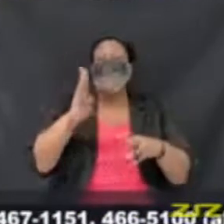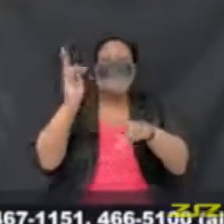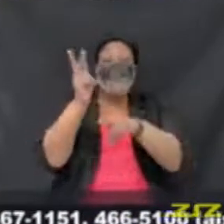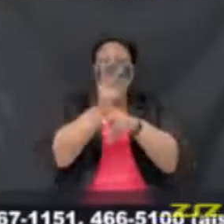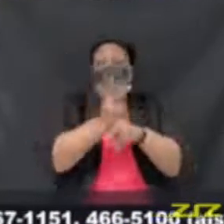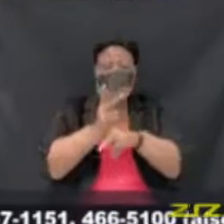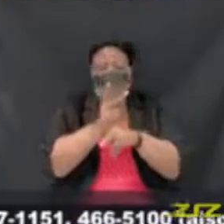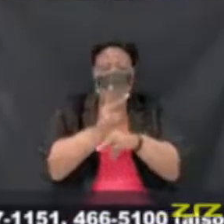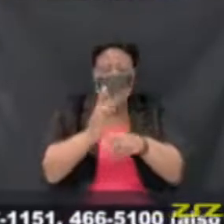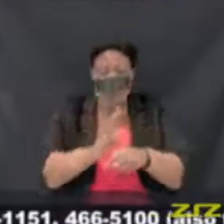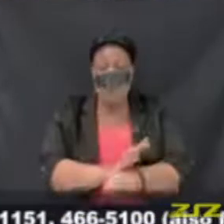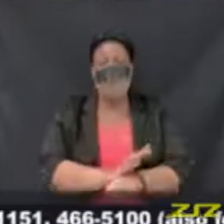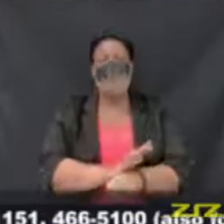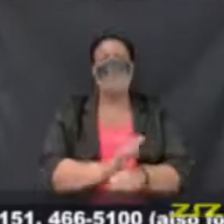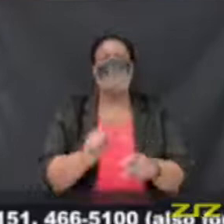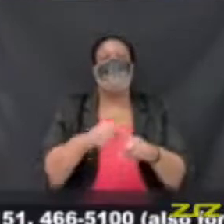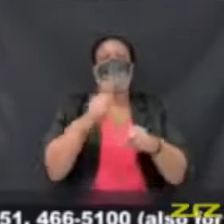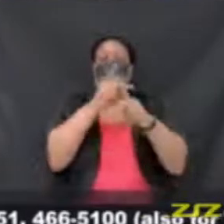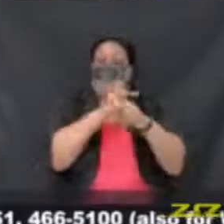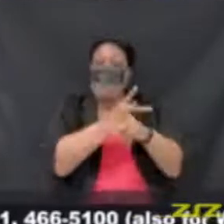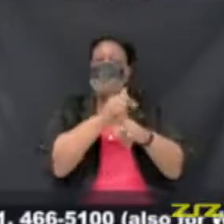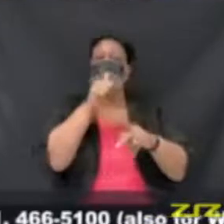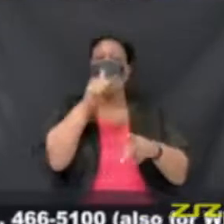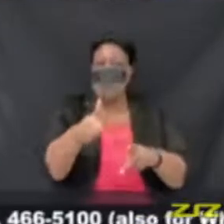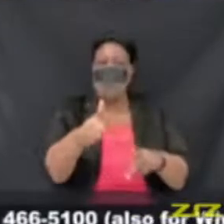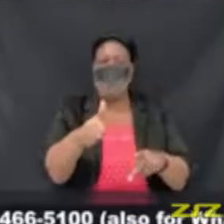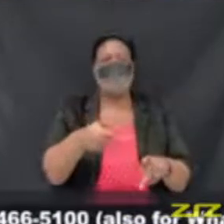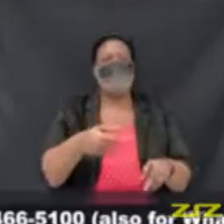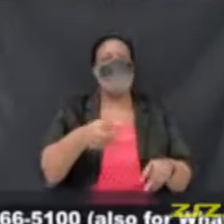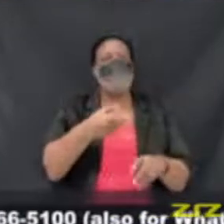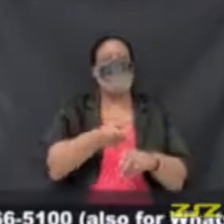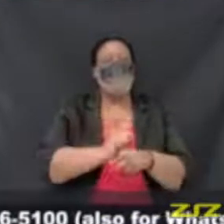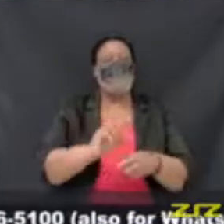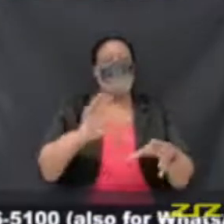every precaution to protect ourselves to avoid infection.